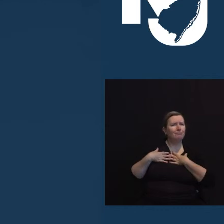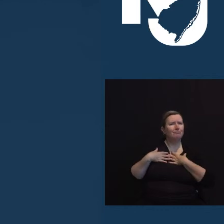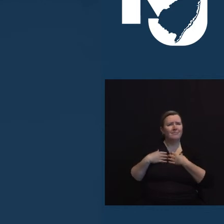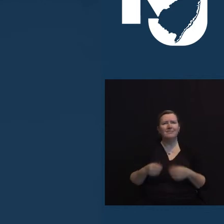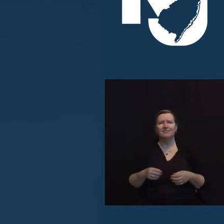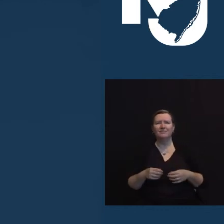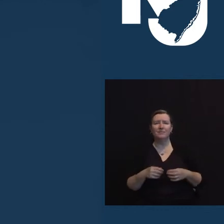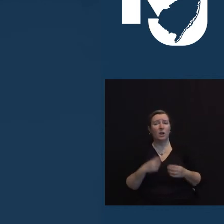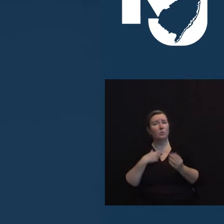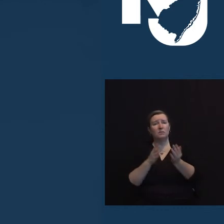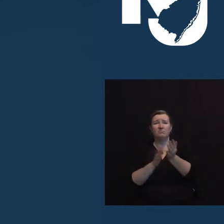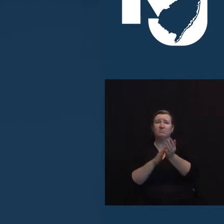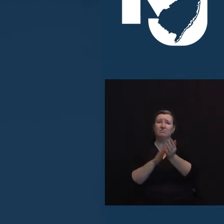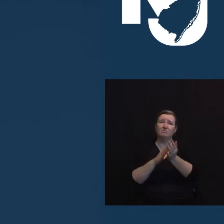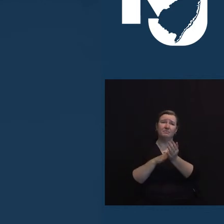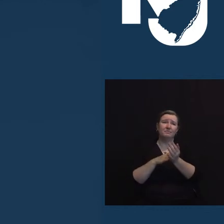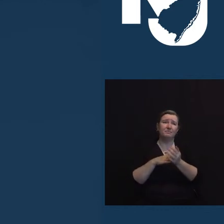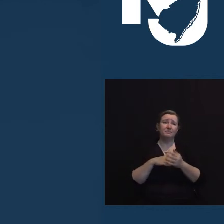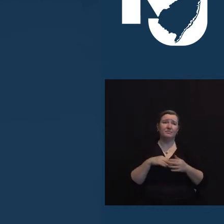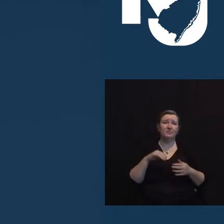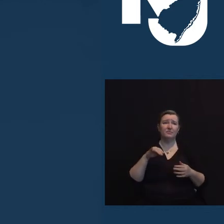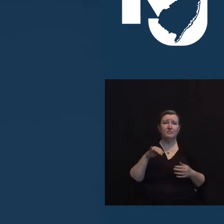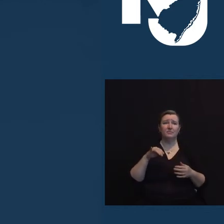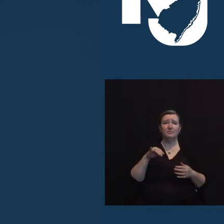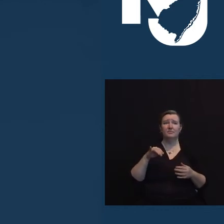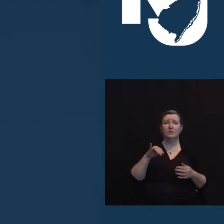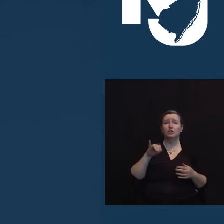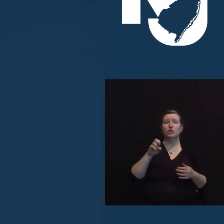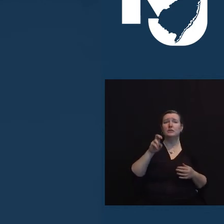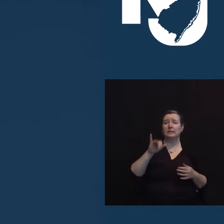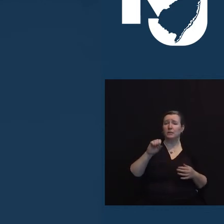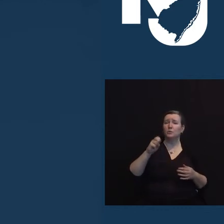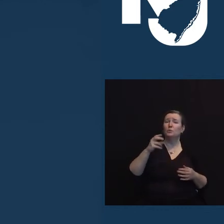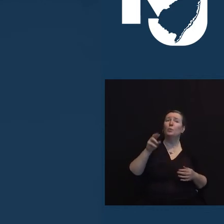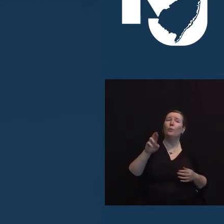were extraordinary, and not just in their medical